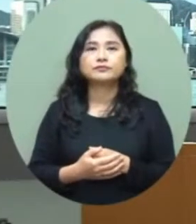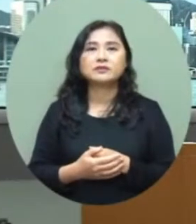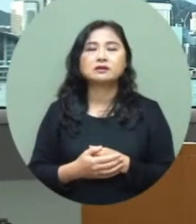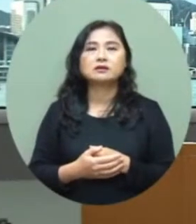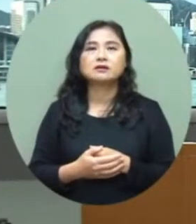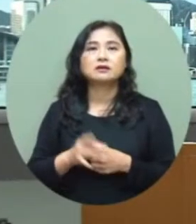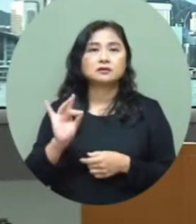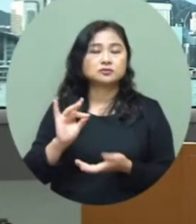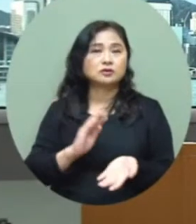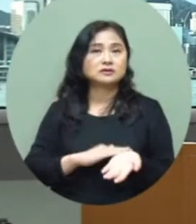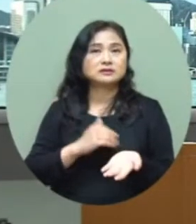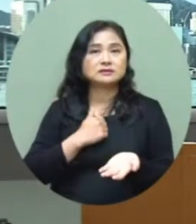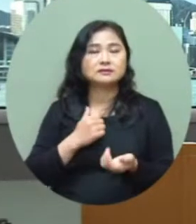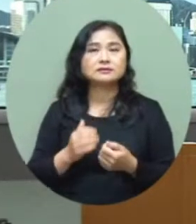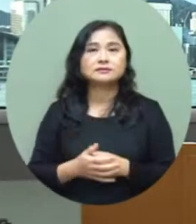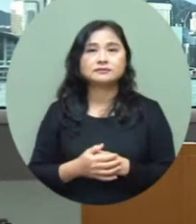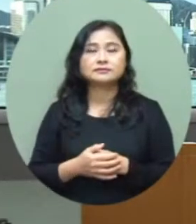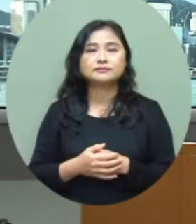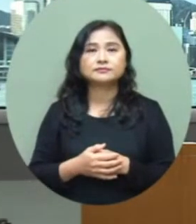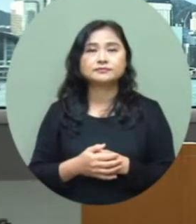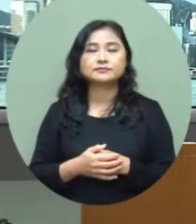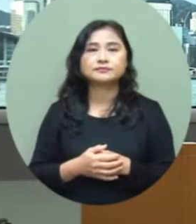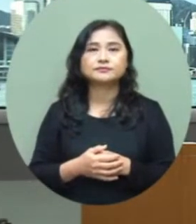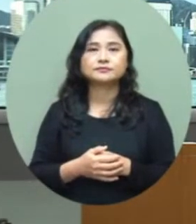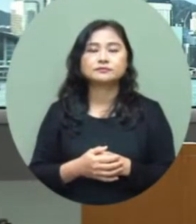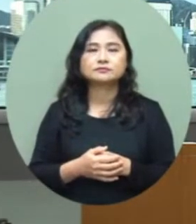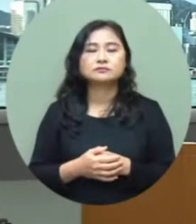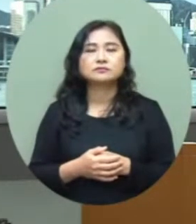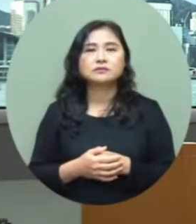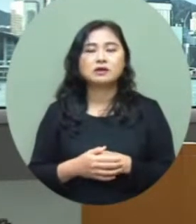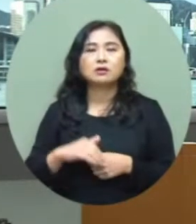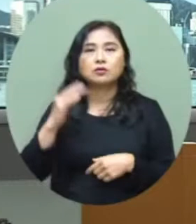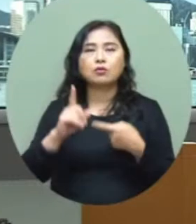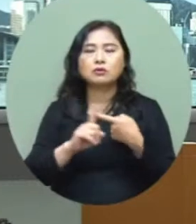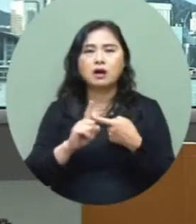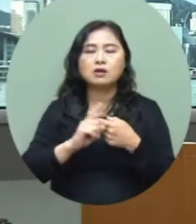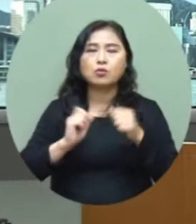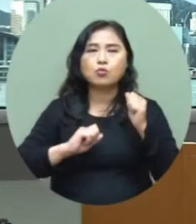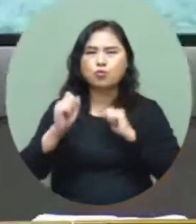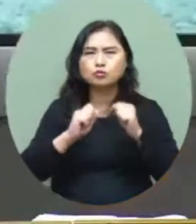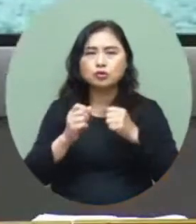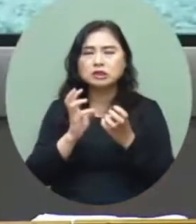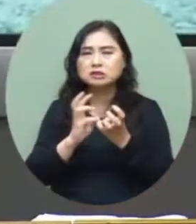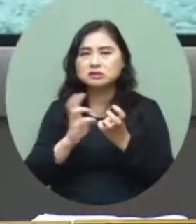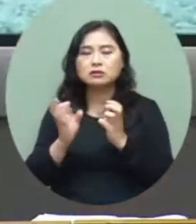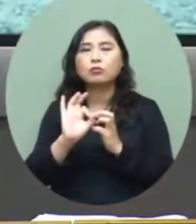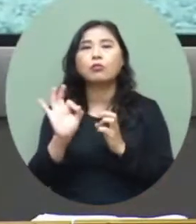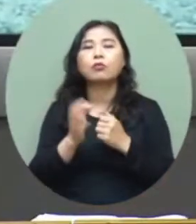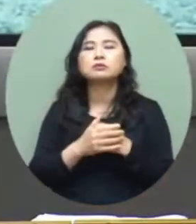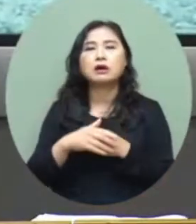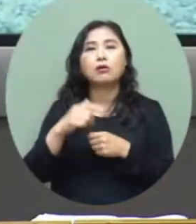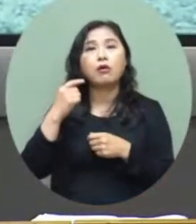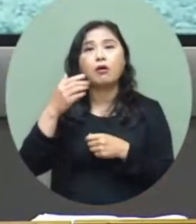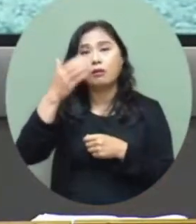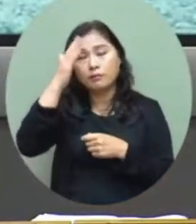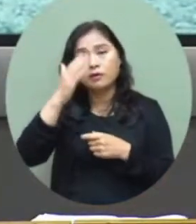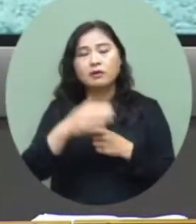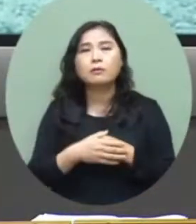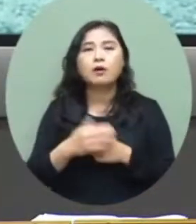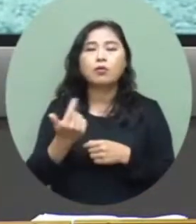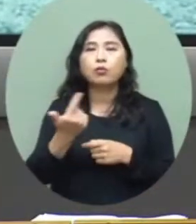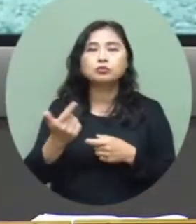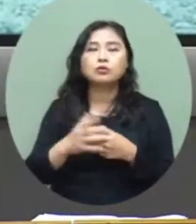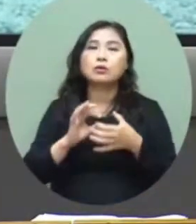I do not have the details of the high-risk activities, but I understand most high-risk activities are mass-off